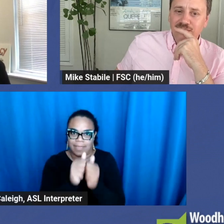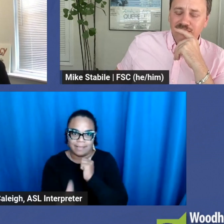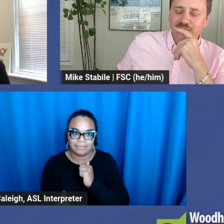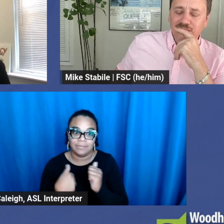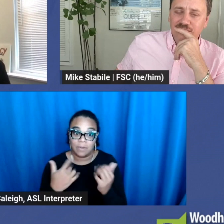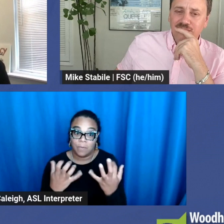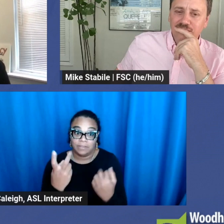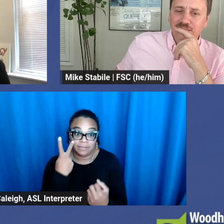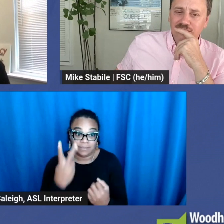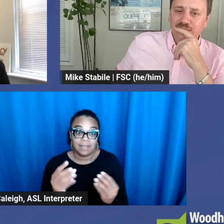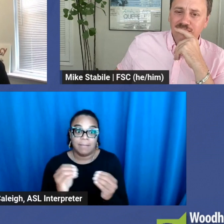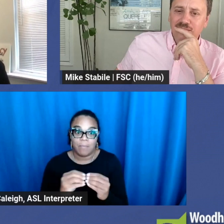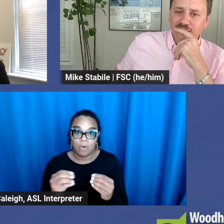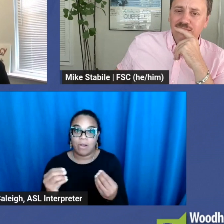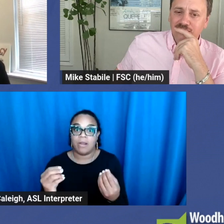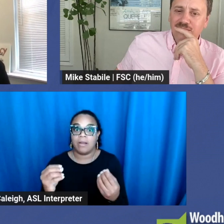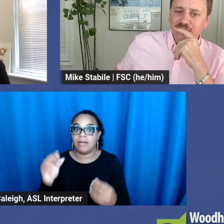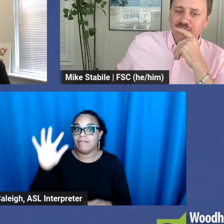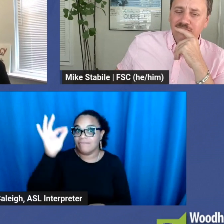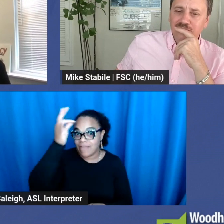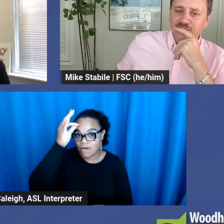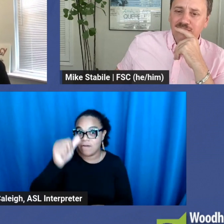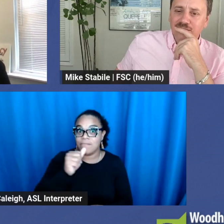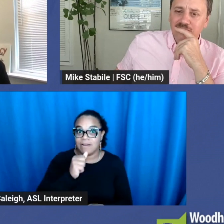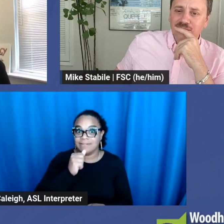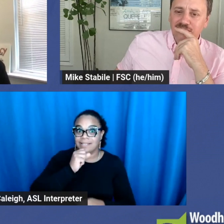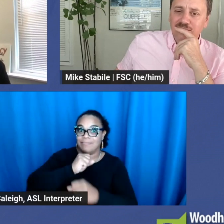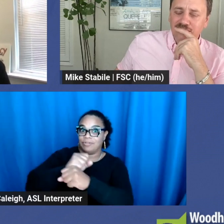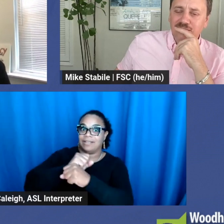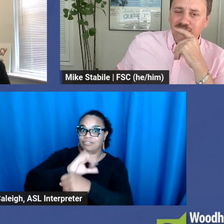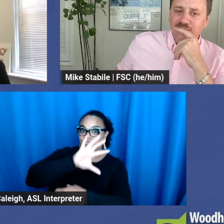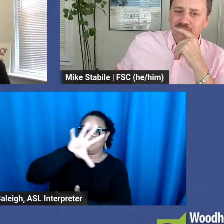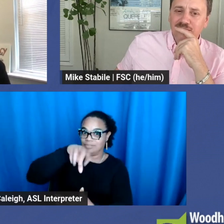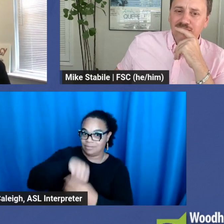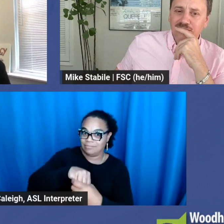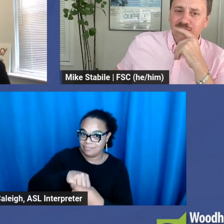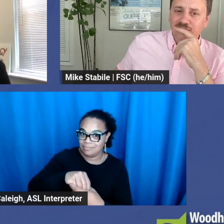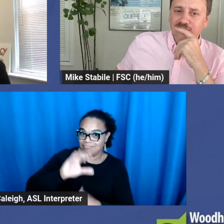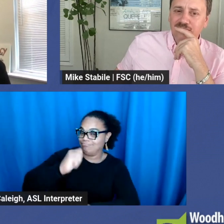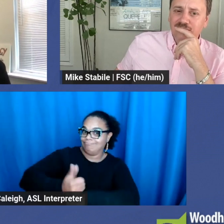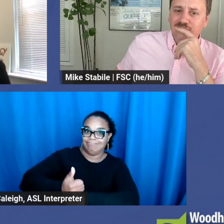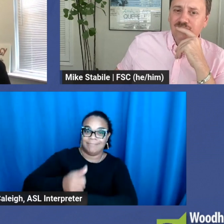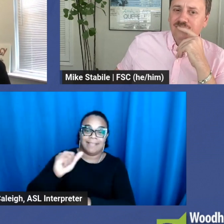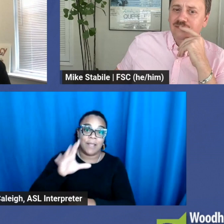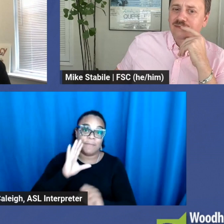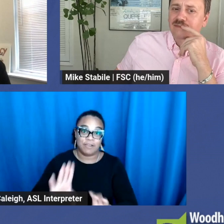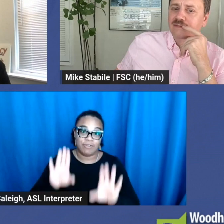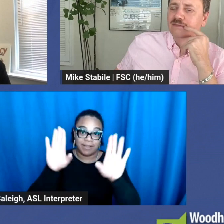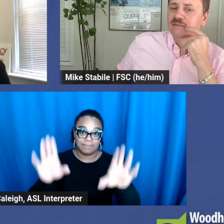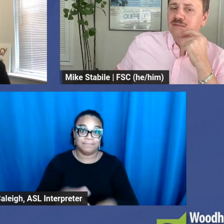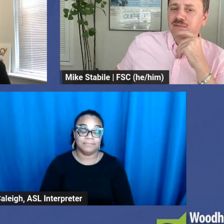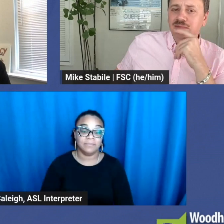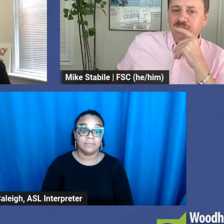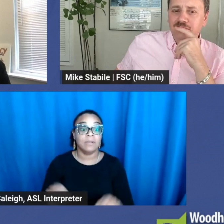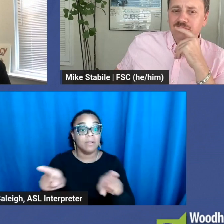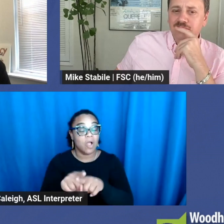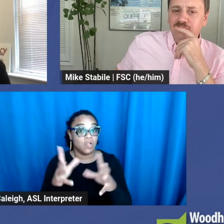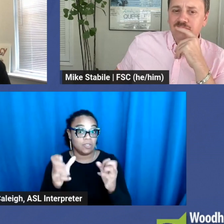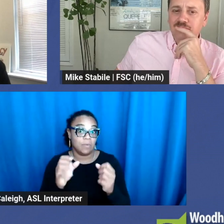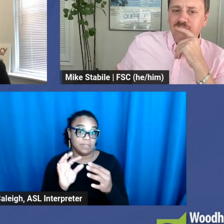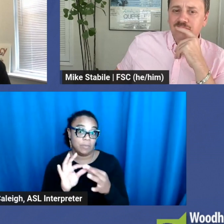more, comprehensive federal privacy protections in place. That would be great. I would also want to point out, though,